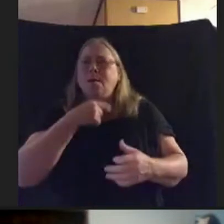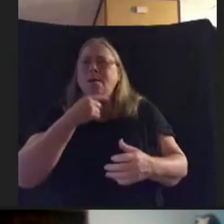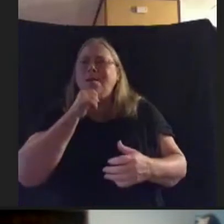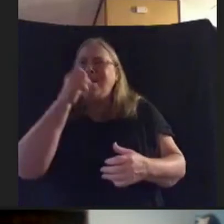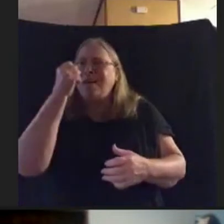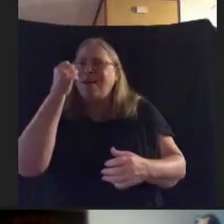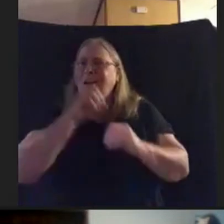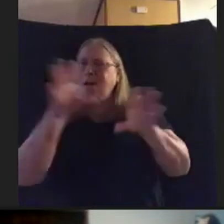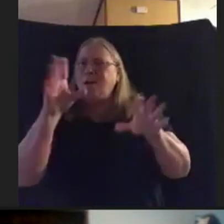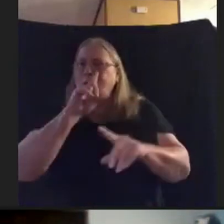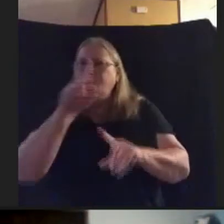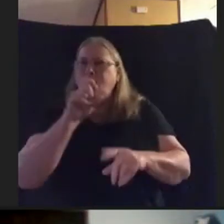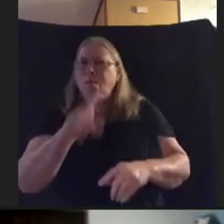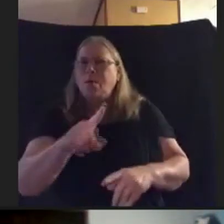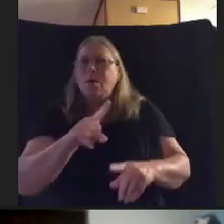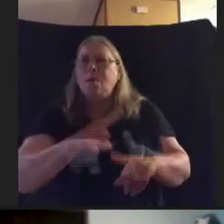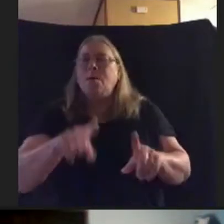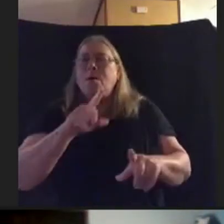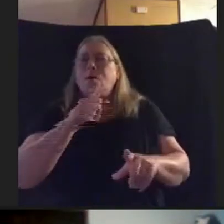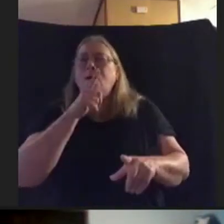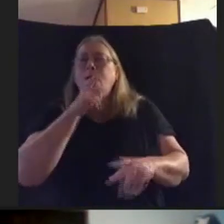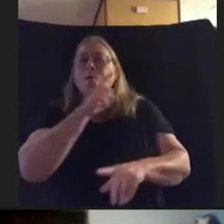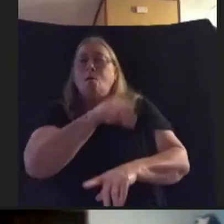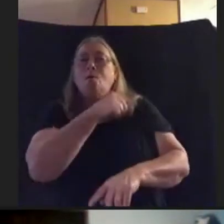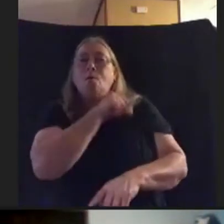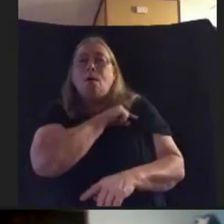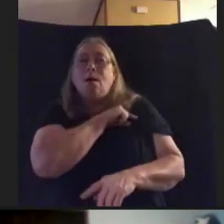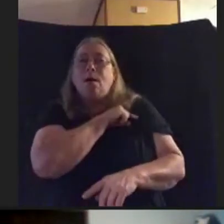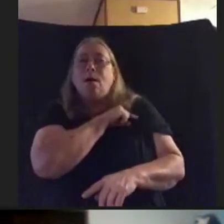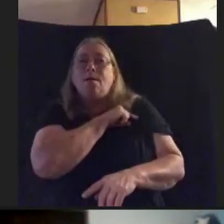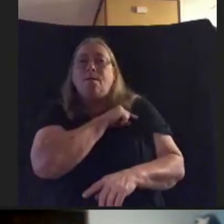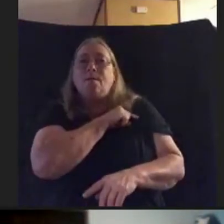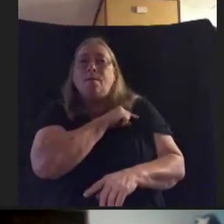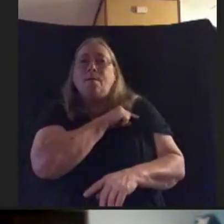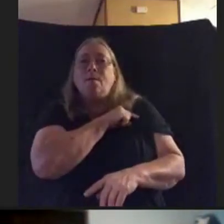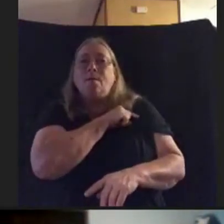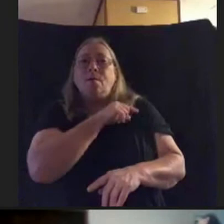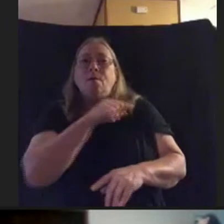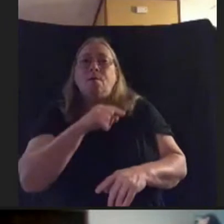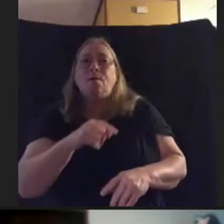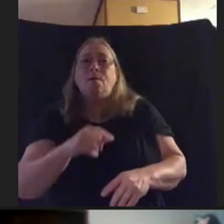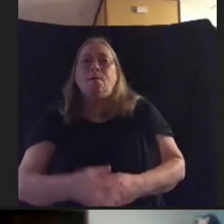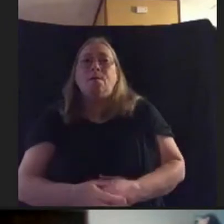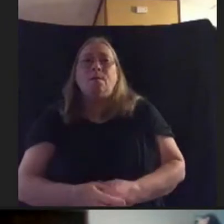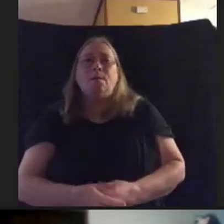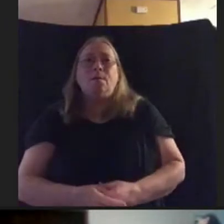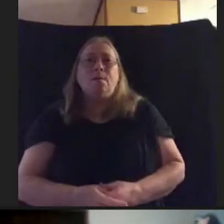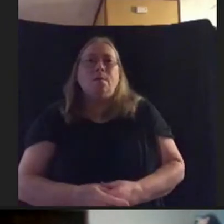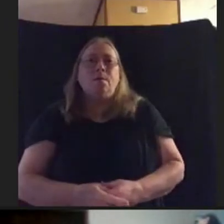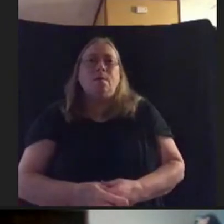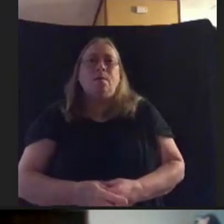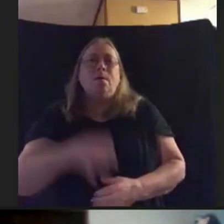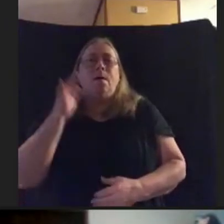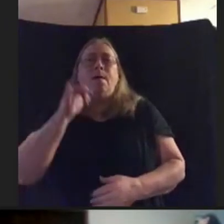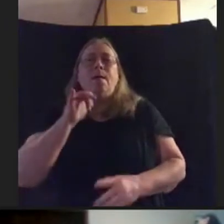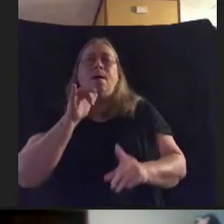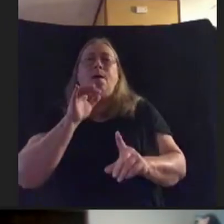qualify like anybody else. Right now, at some point we'll get to congregate settings and general population, and that will be